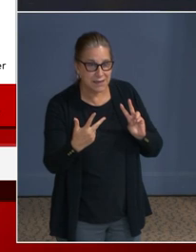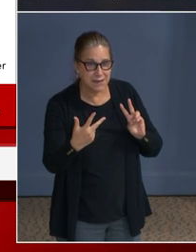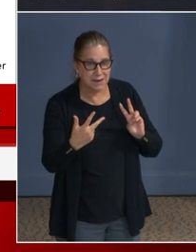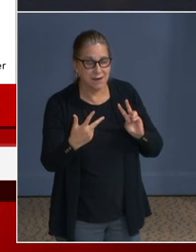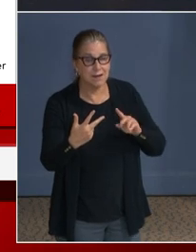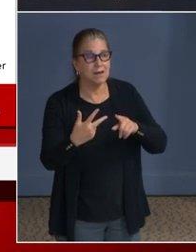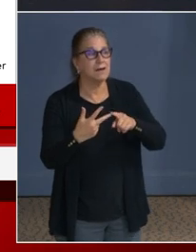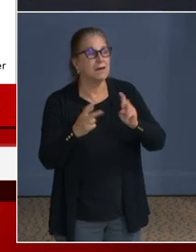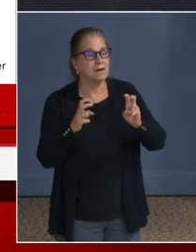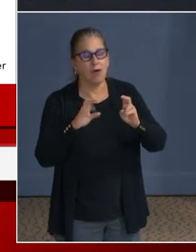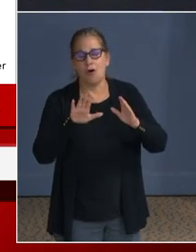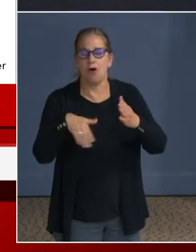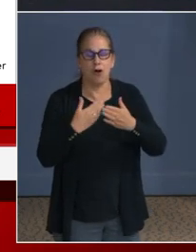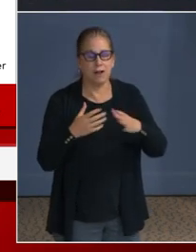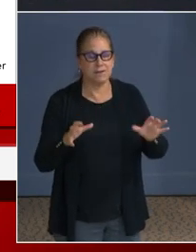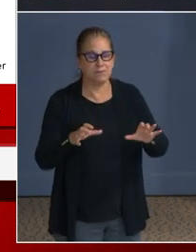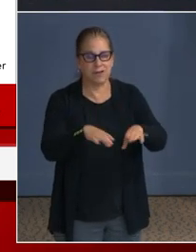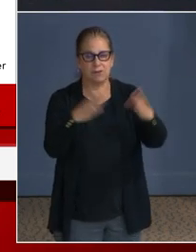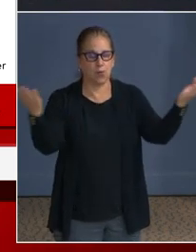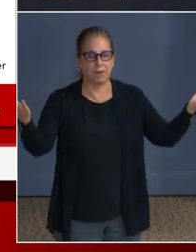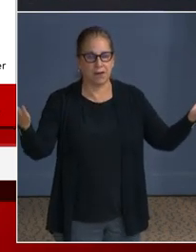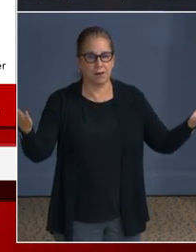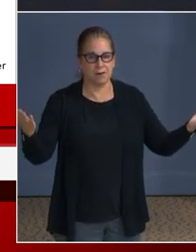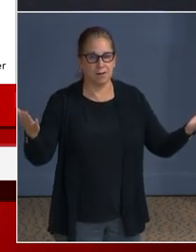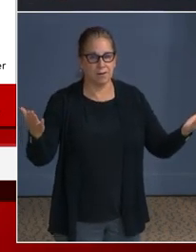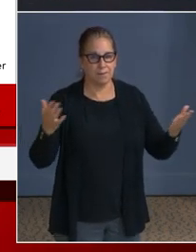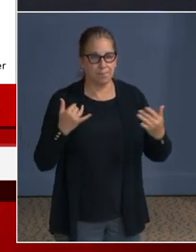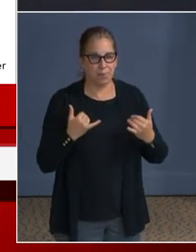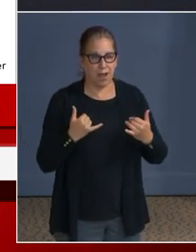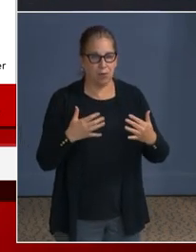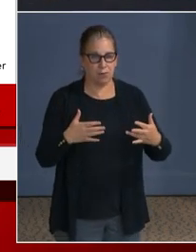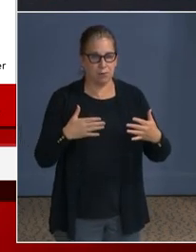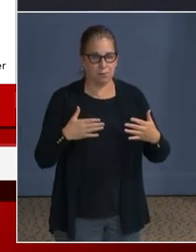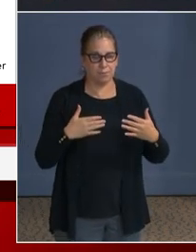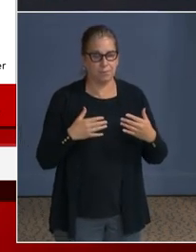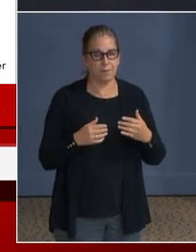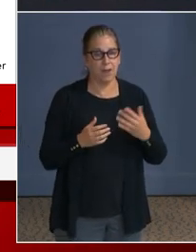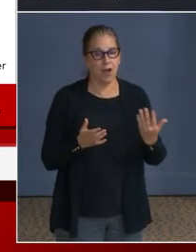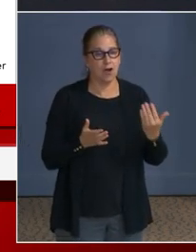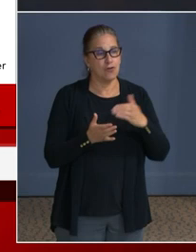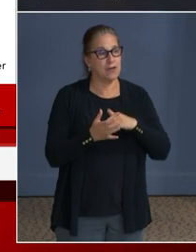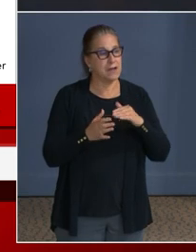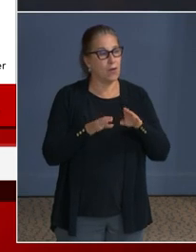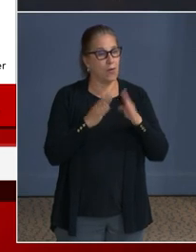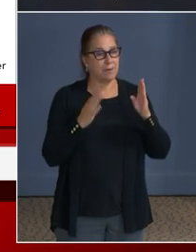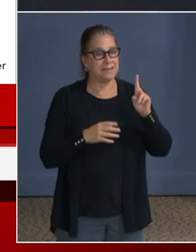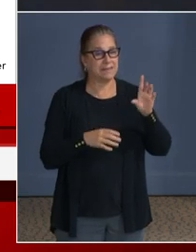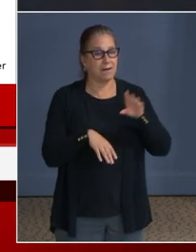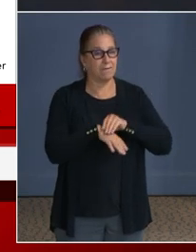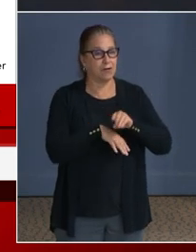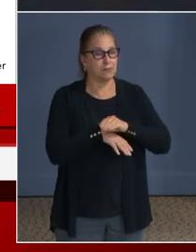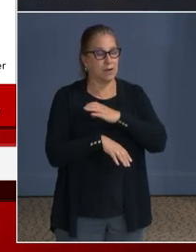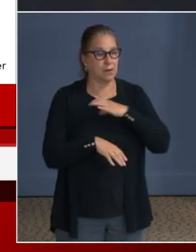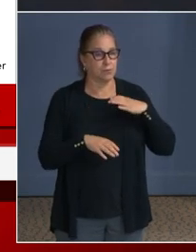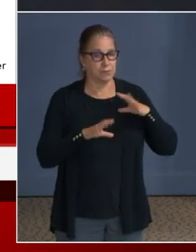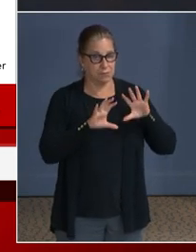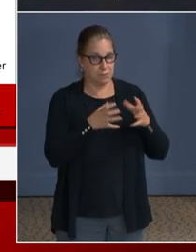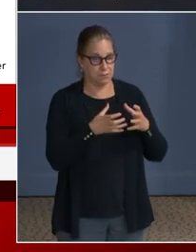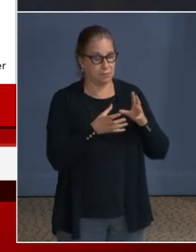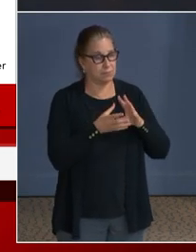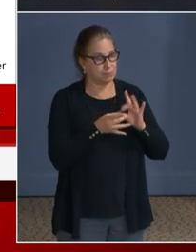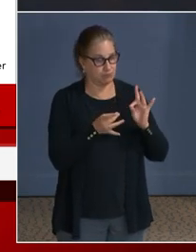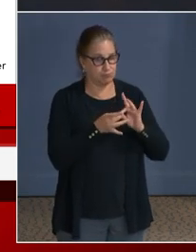open. The Reopen DC Advisory Committee also recommended that colleges and